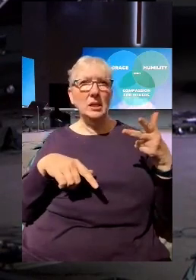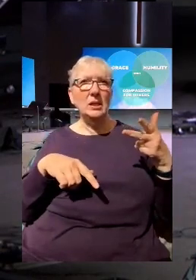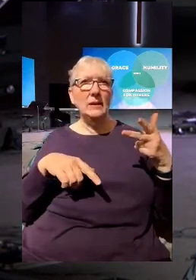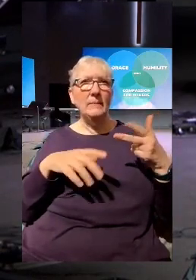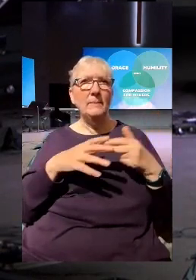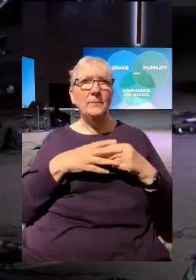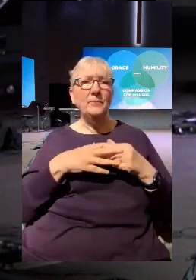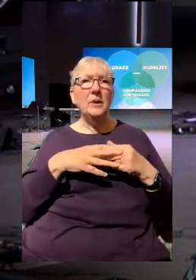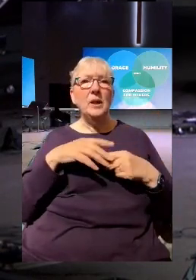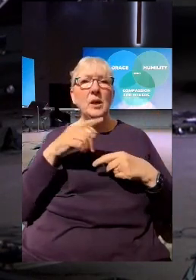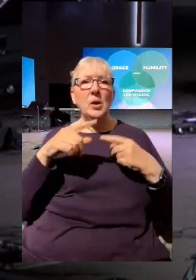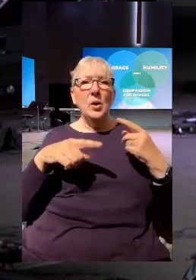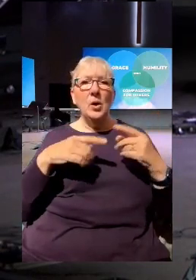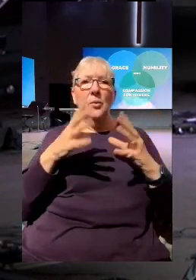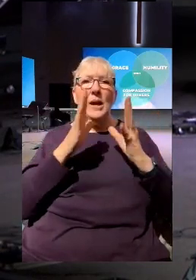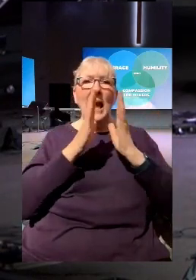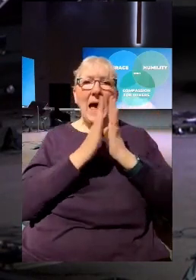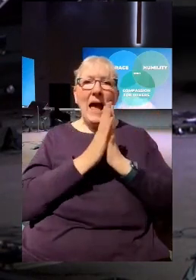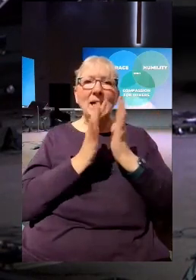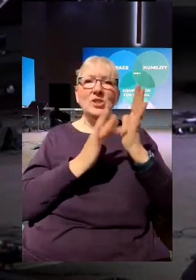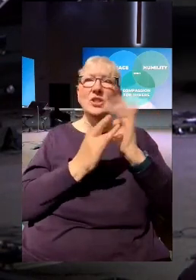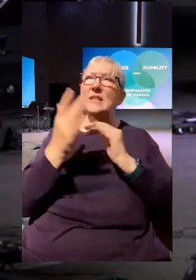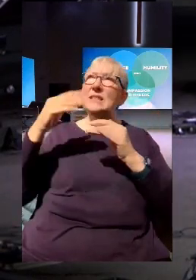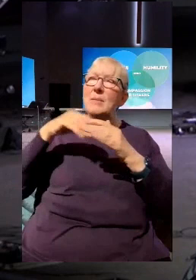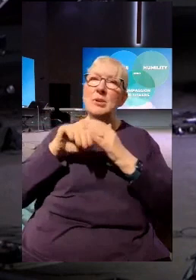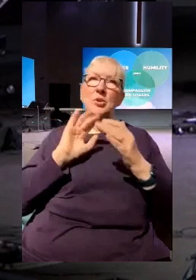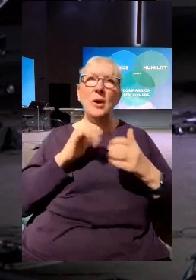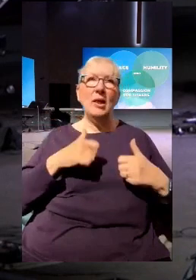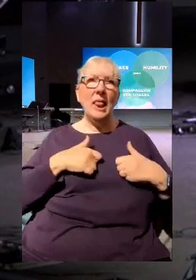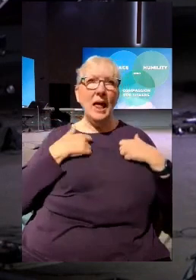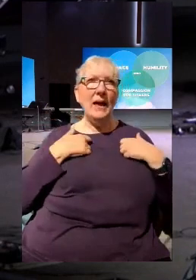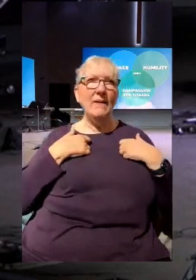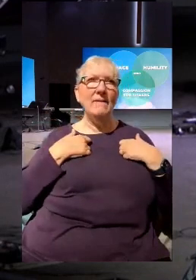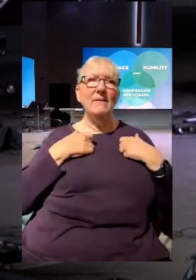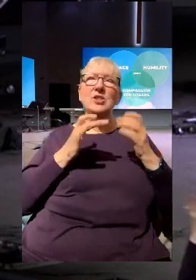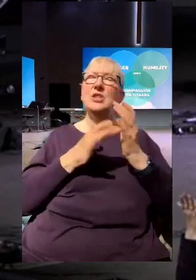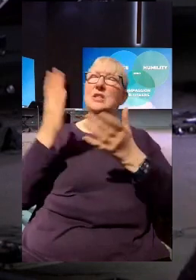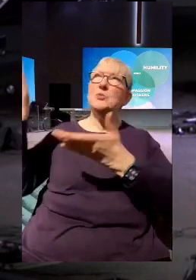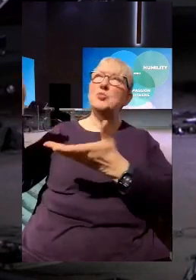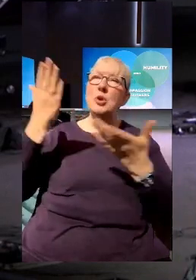When we ask him to come into our lives, he brings those things with him.